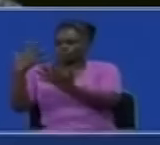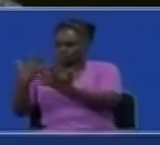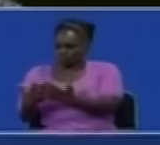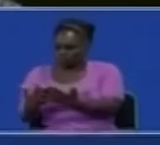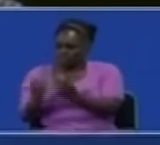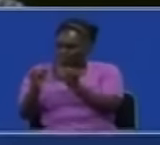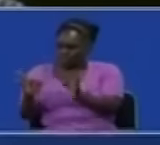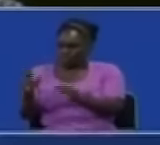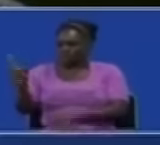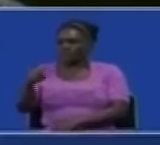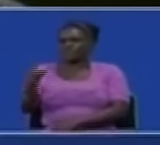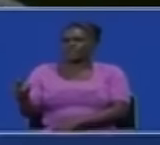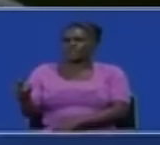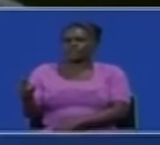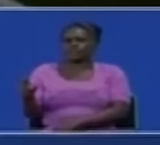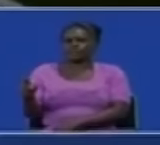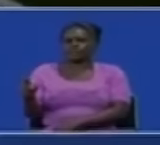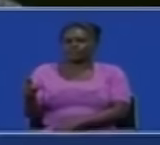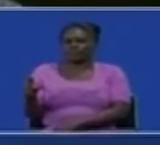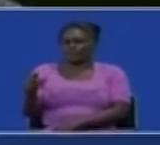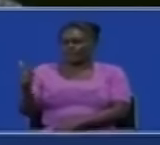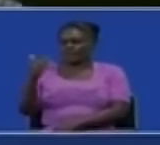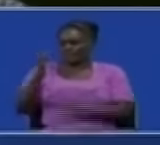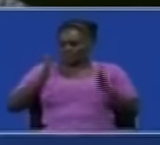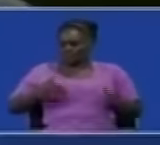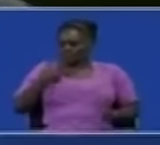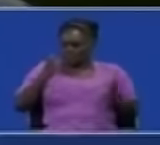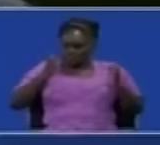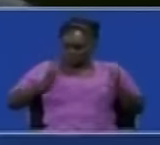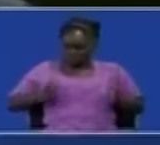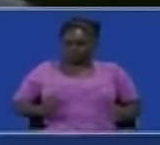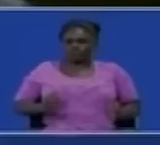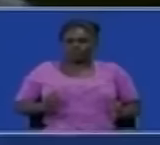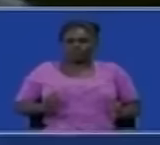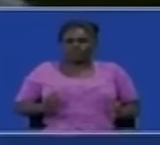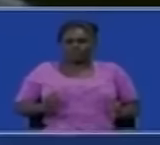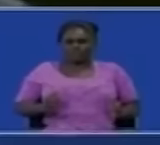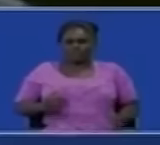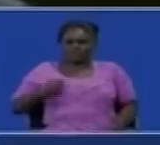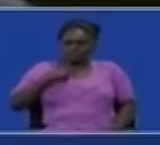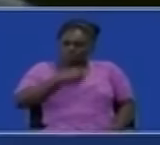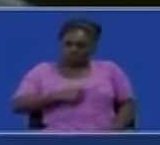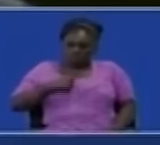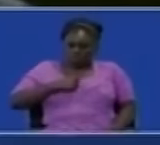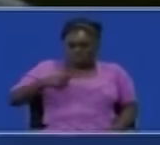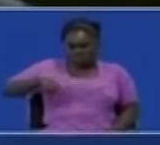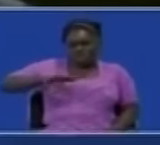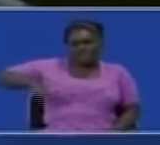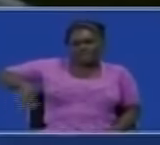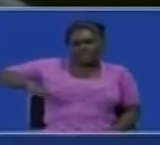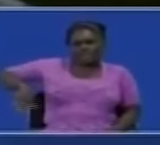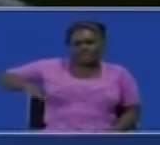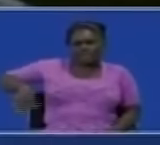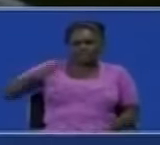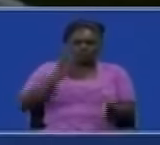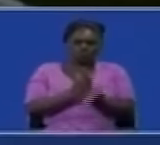make any mistakes. Competence, someone has just talked about competence. It is a pity that we are running late, very late